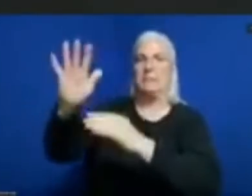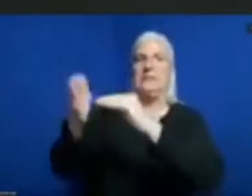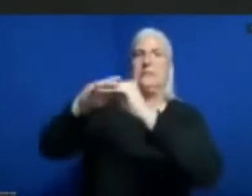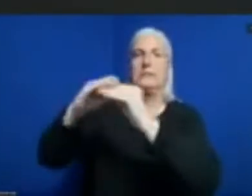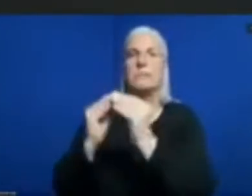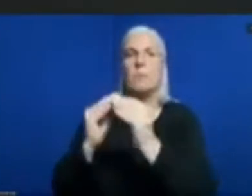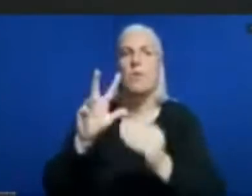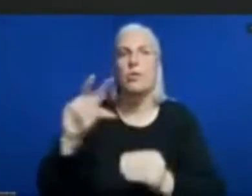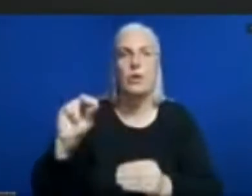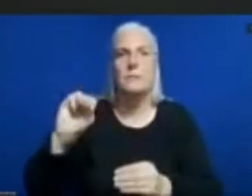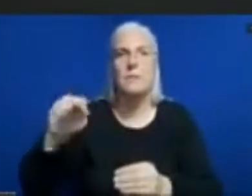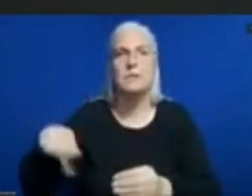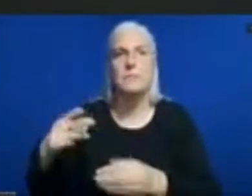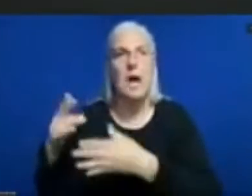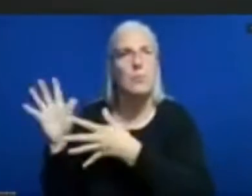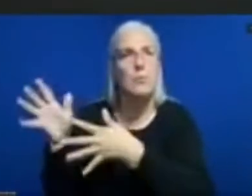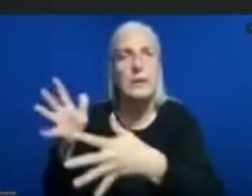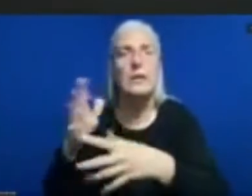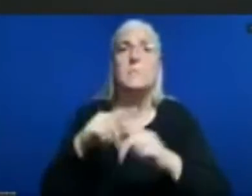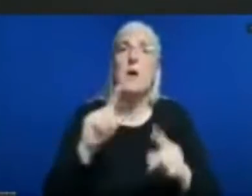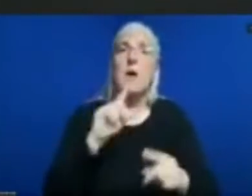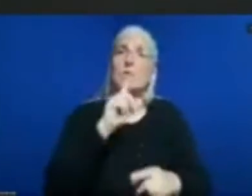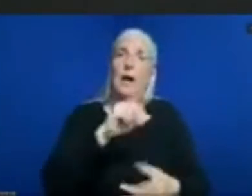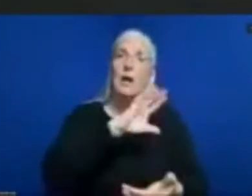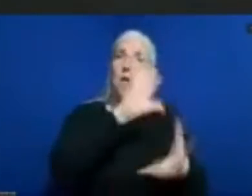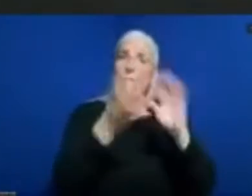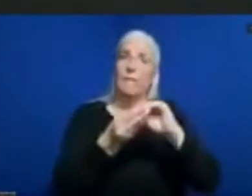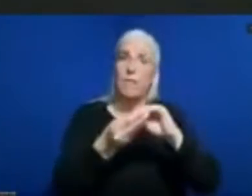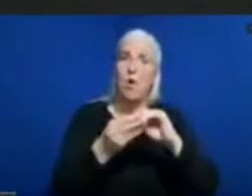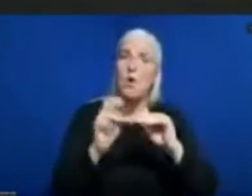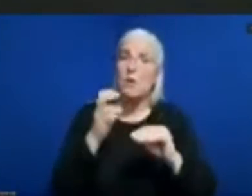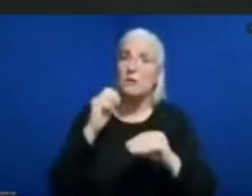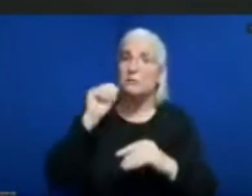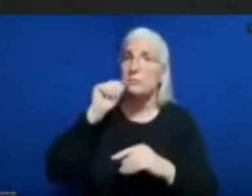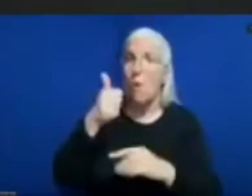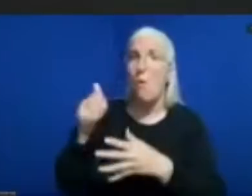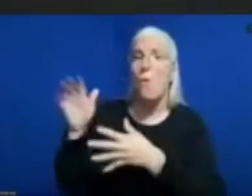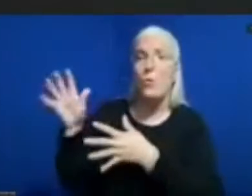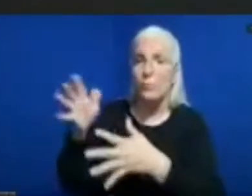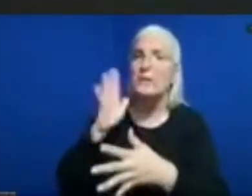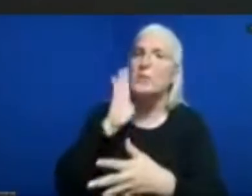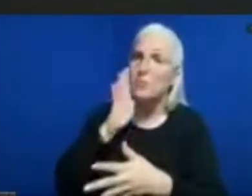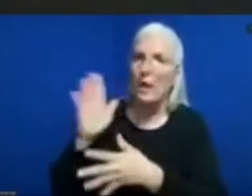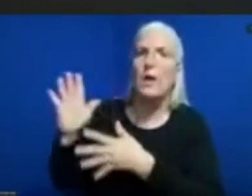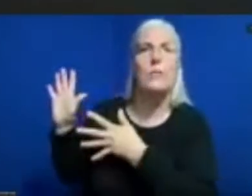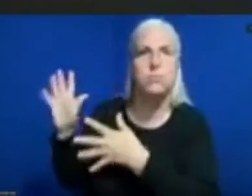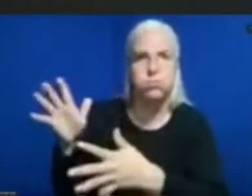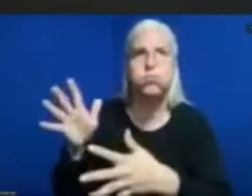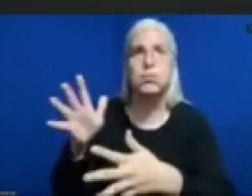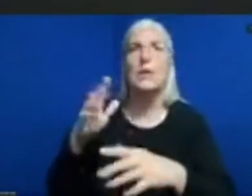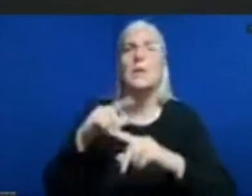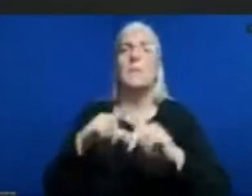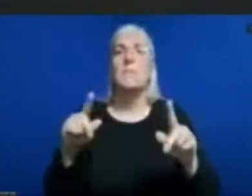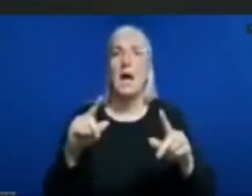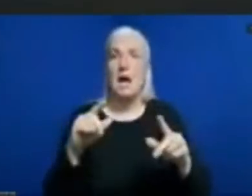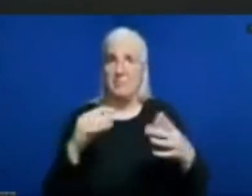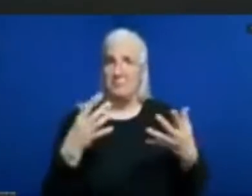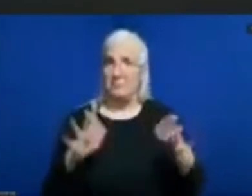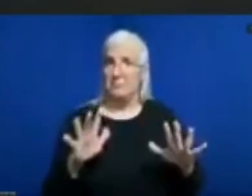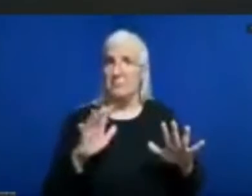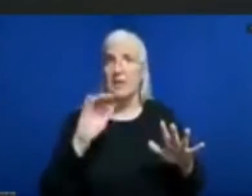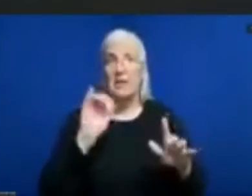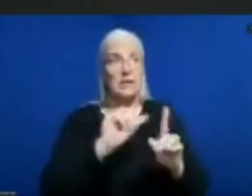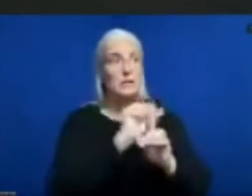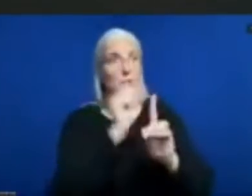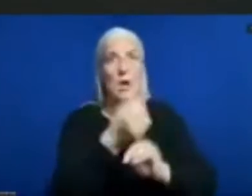breezy day coming up tomorrow, but no other real major issues are seen. And that's good, because we're going to see our winds kick